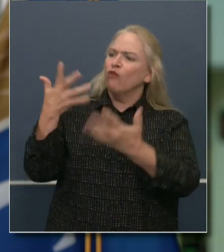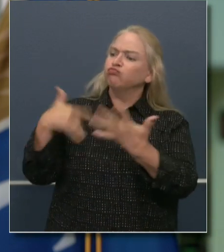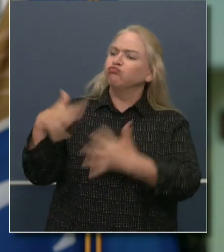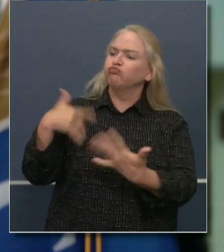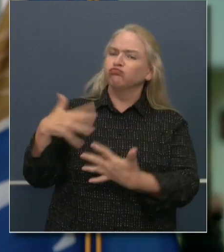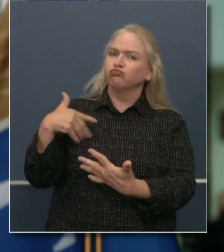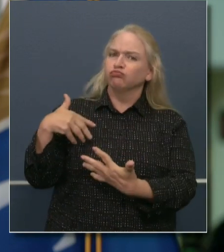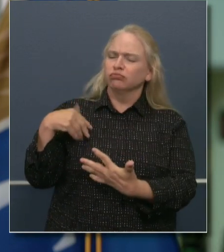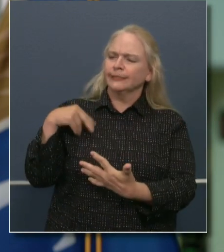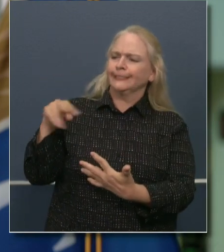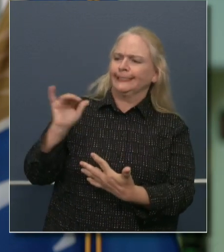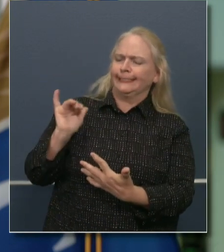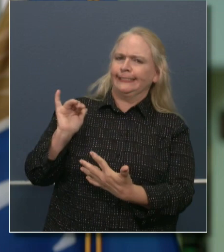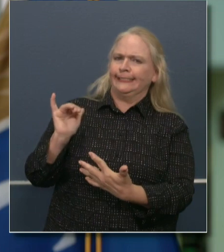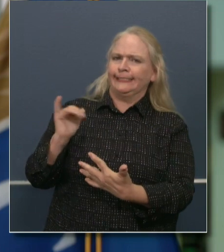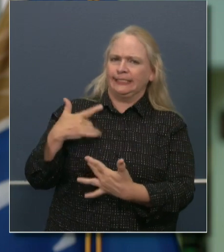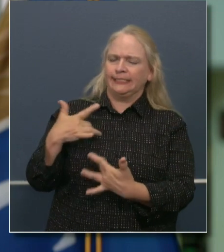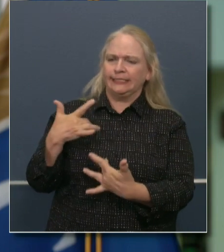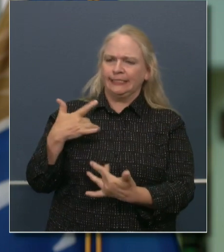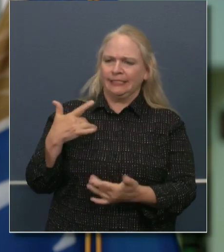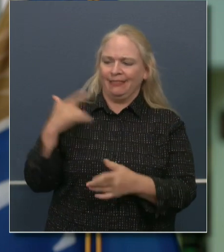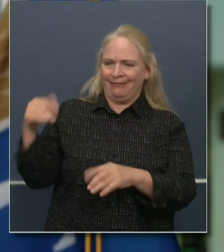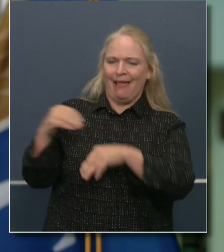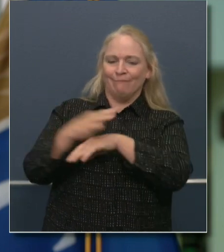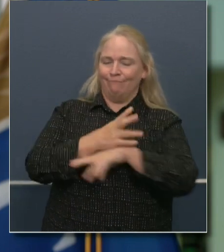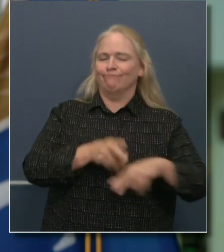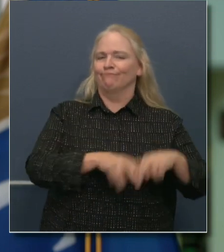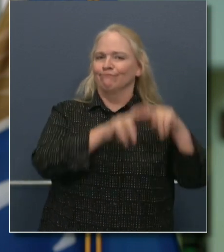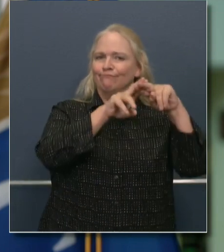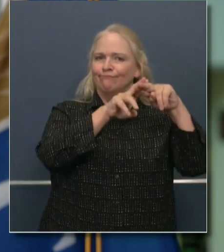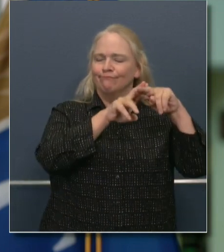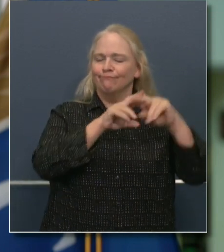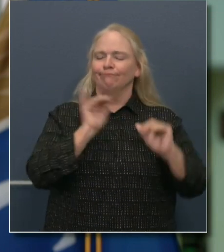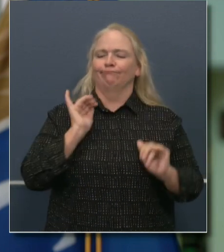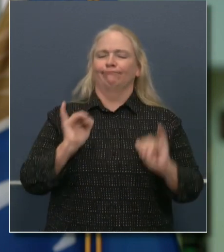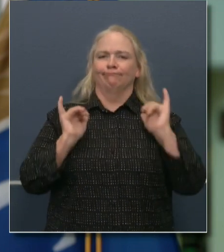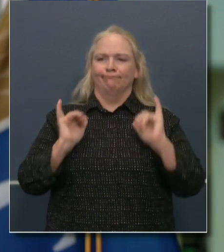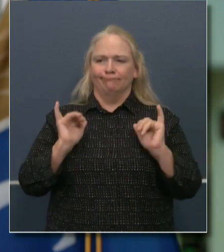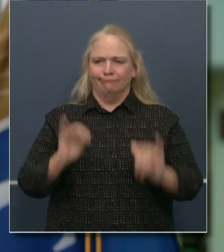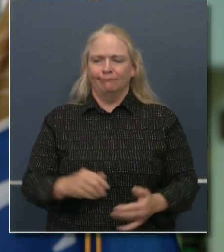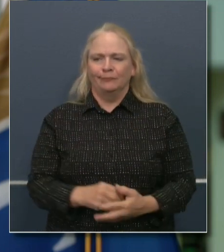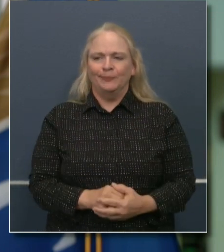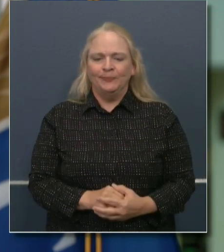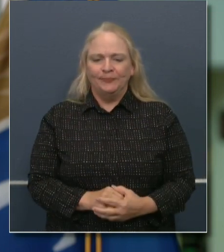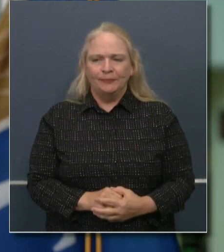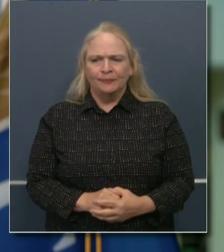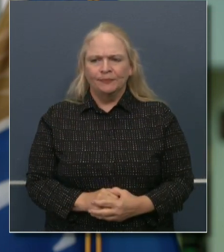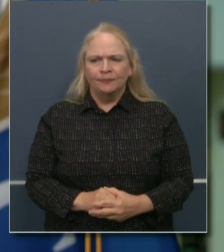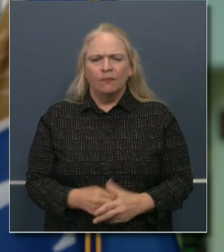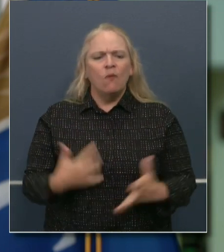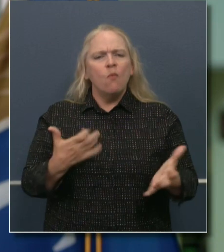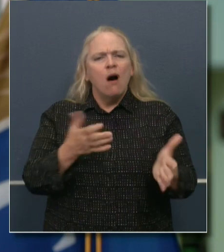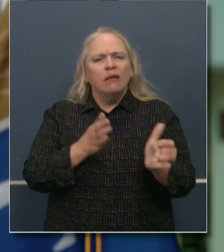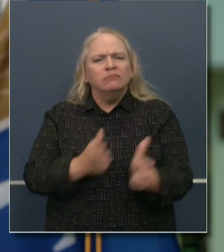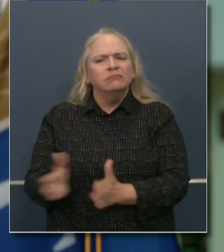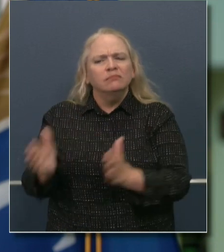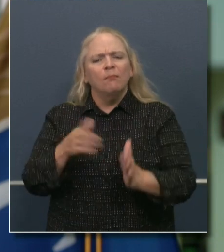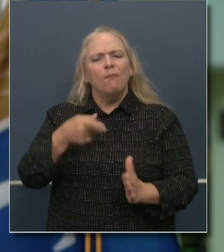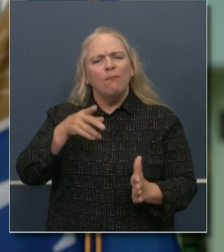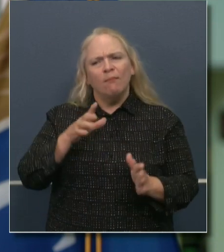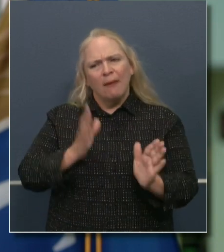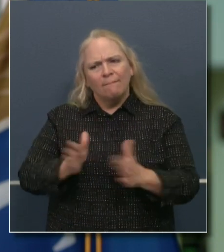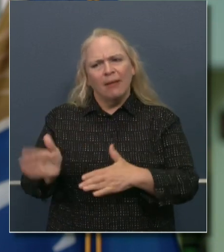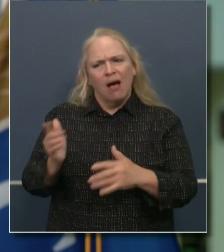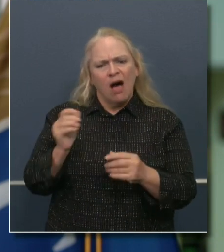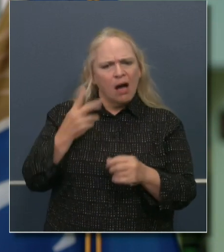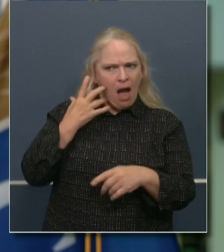manifest, different conditions would present themselves. And as a consequence, we wanted to be prepared for those conditions based on the trend lines,